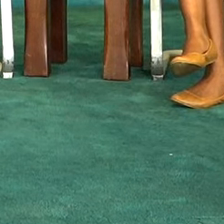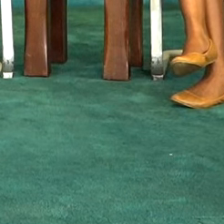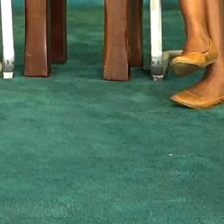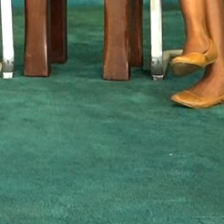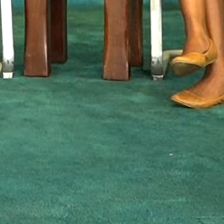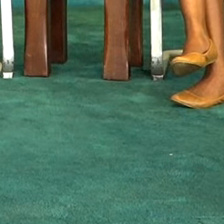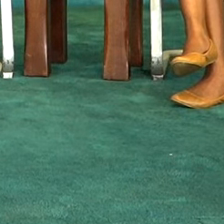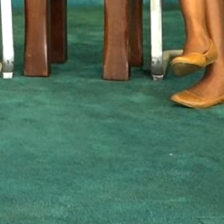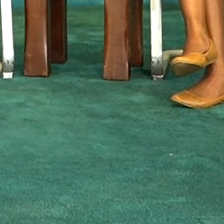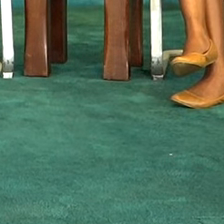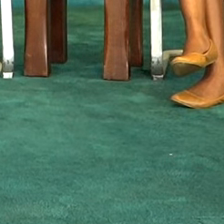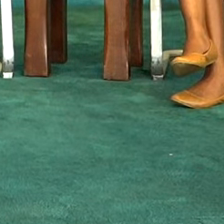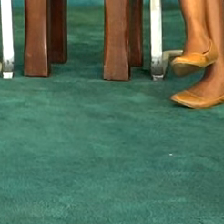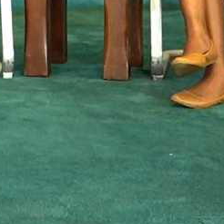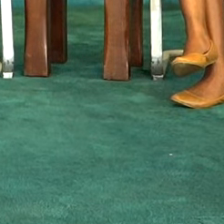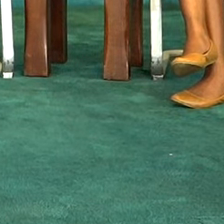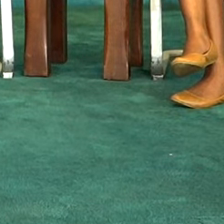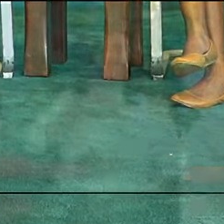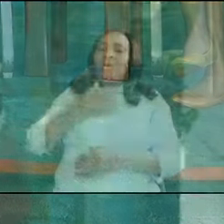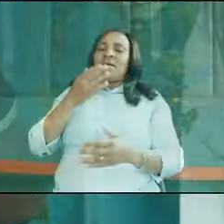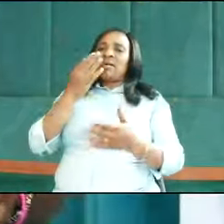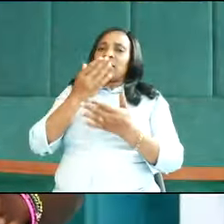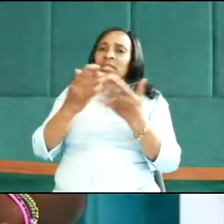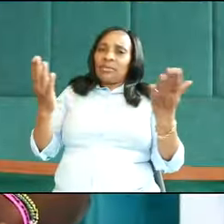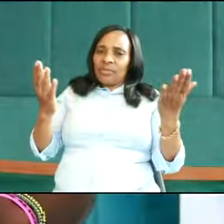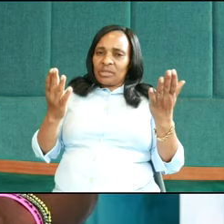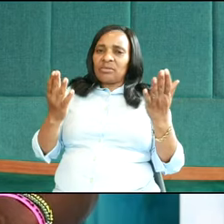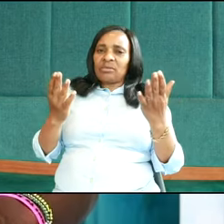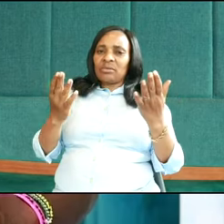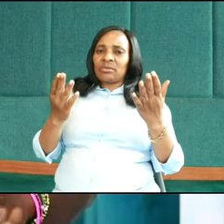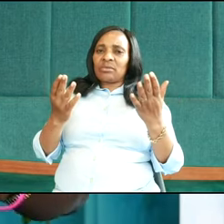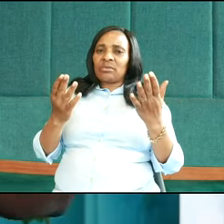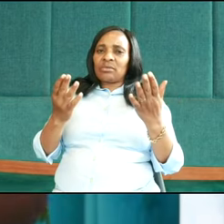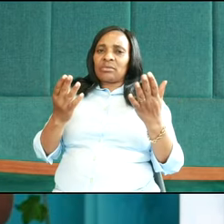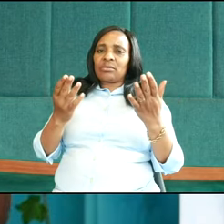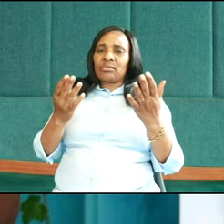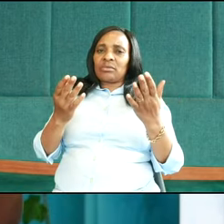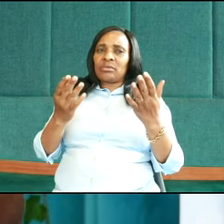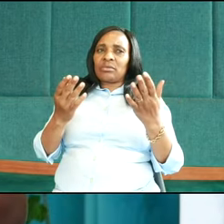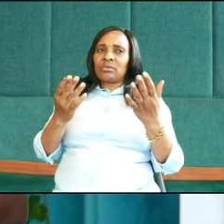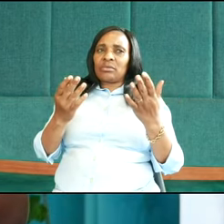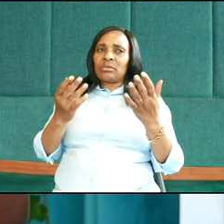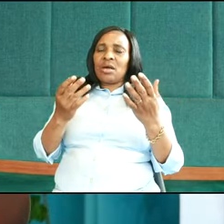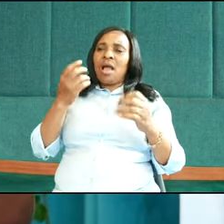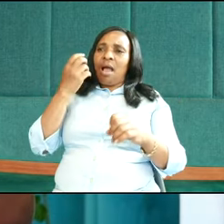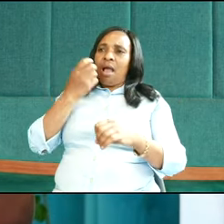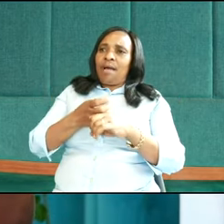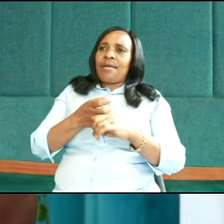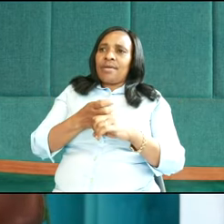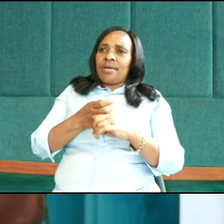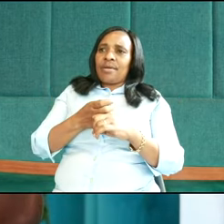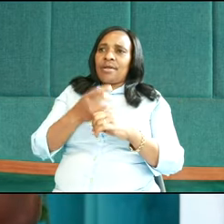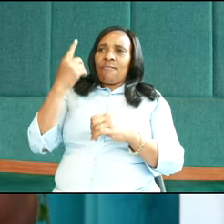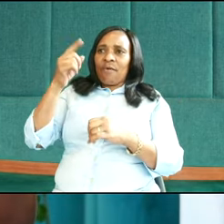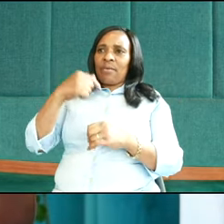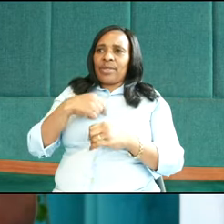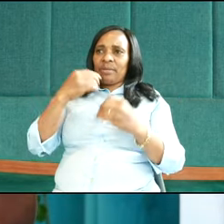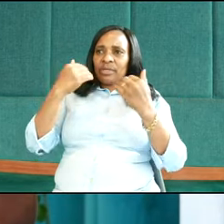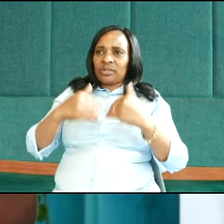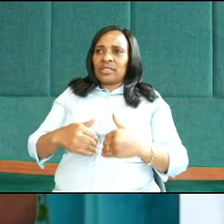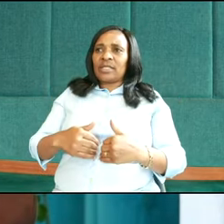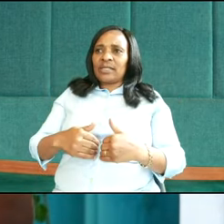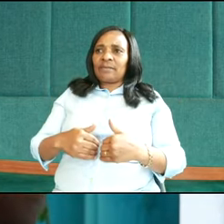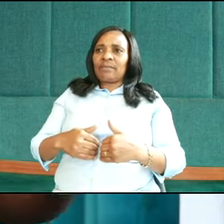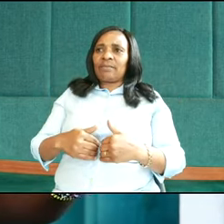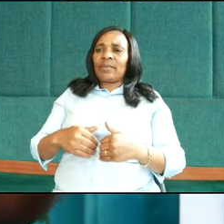anger would be something that is a bit hard for me personally,